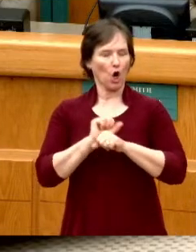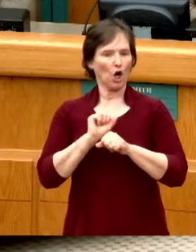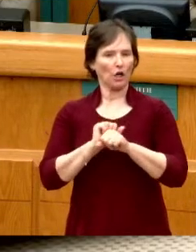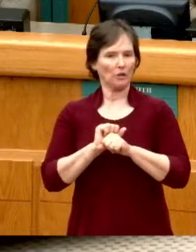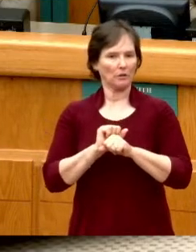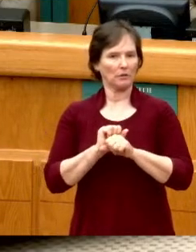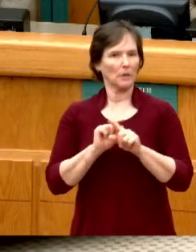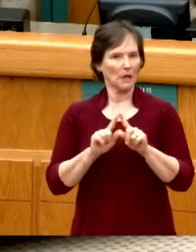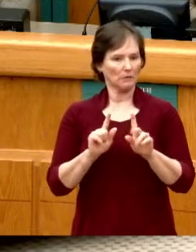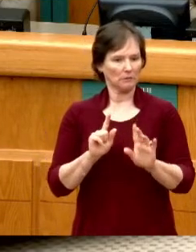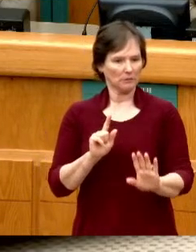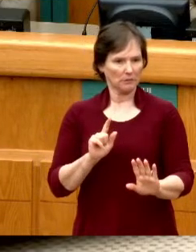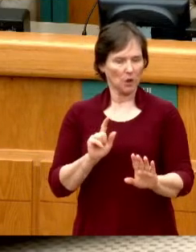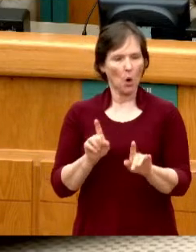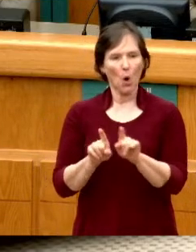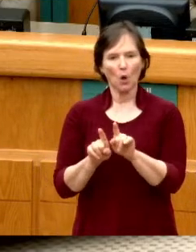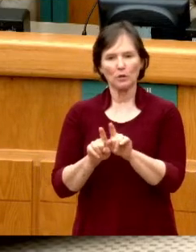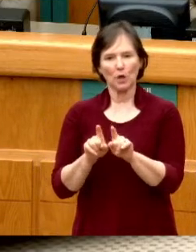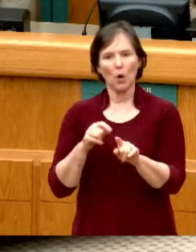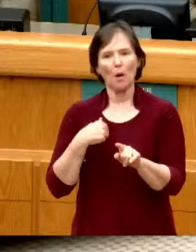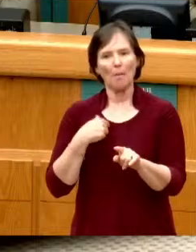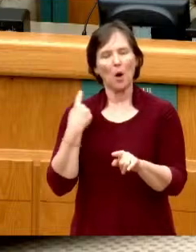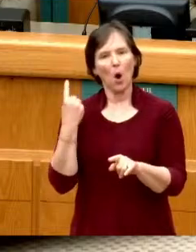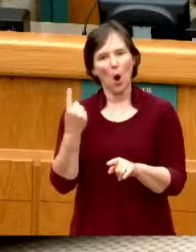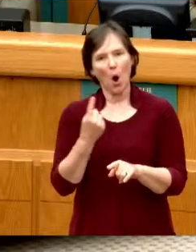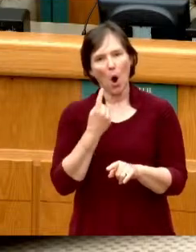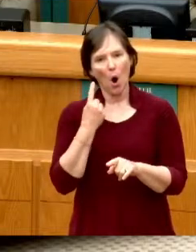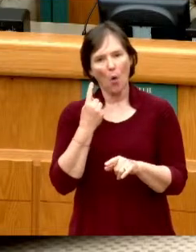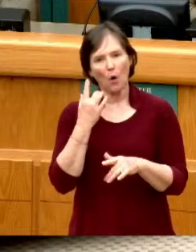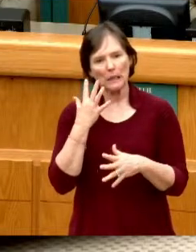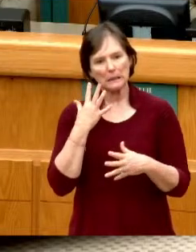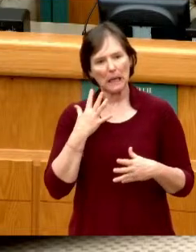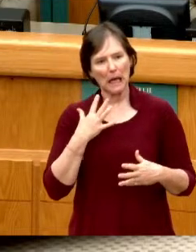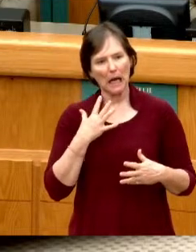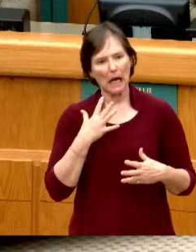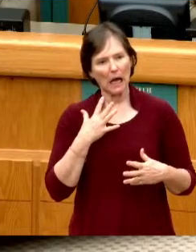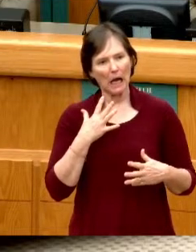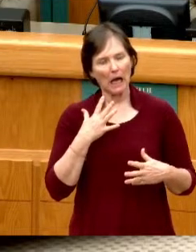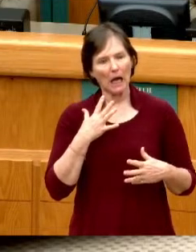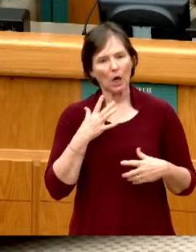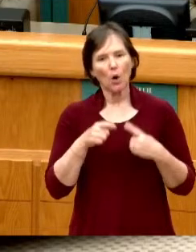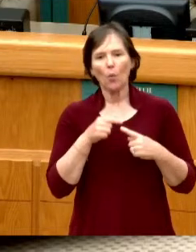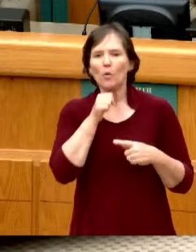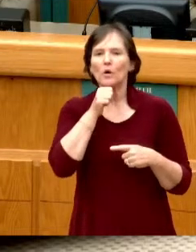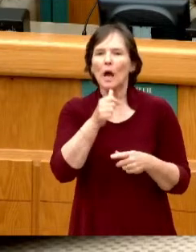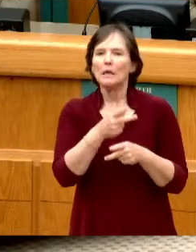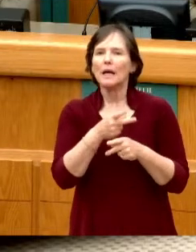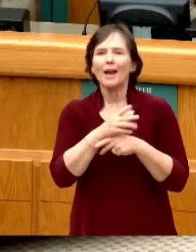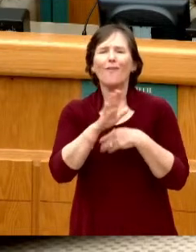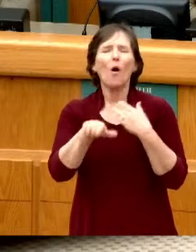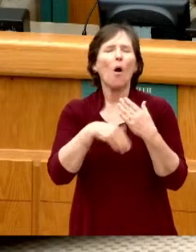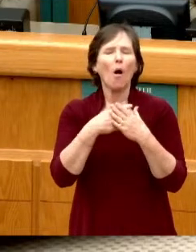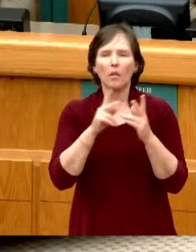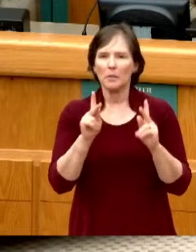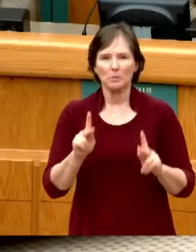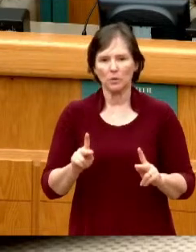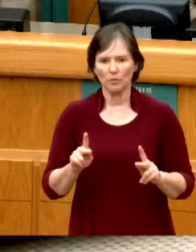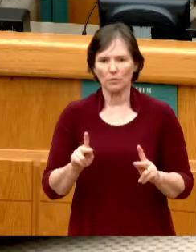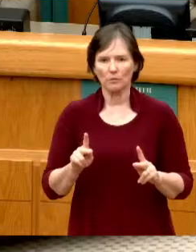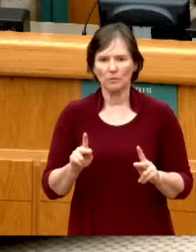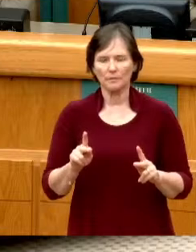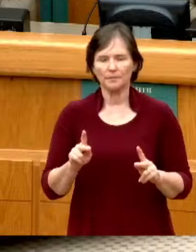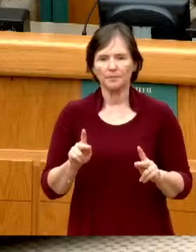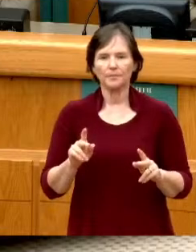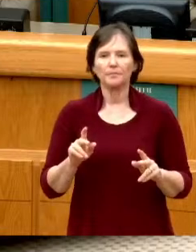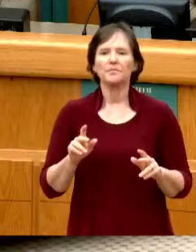mistake, I'm always going to be disheartened when we're not tending to everybody's needs. And so I thank you